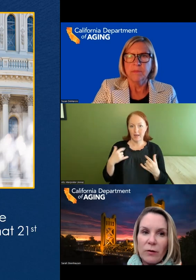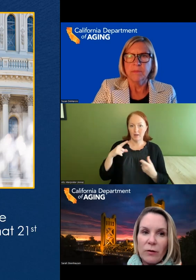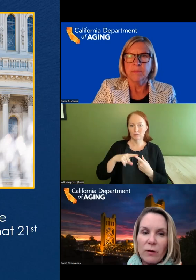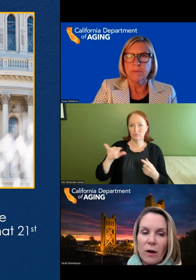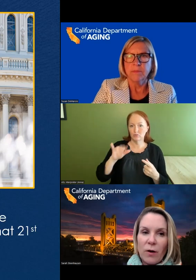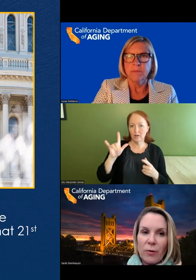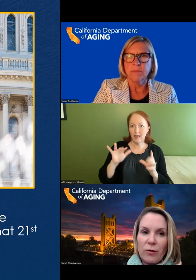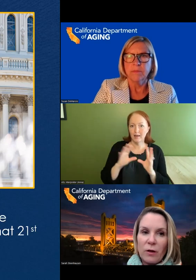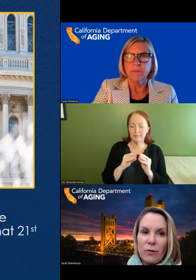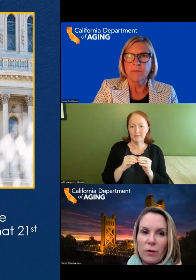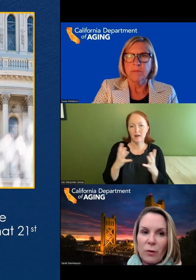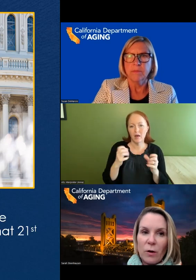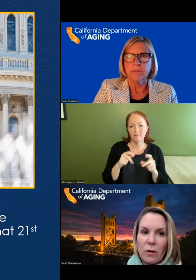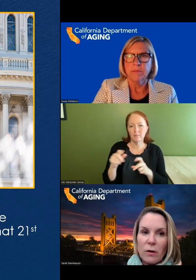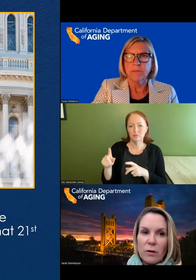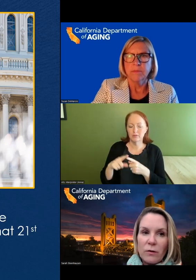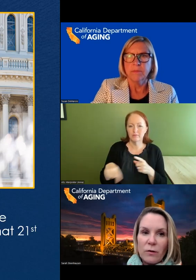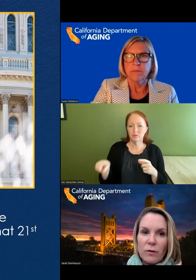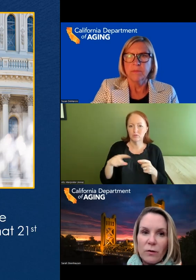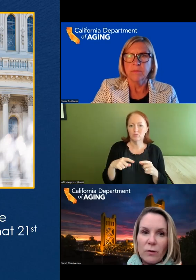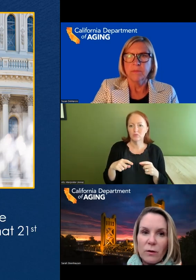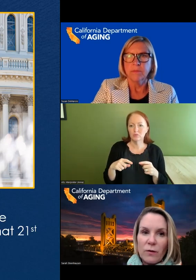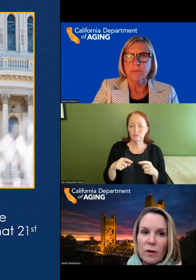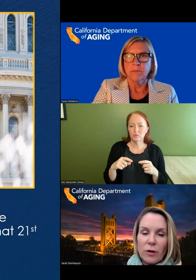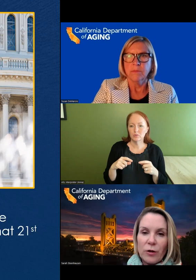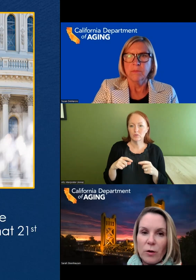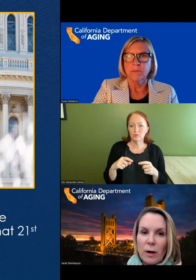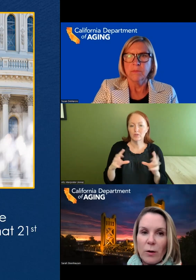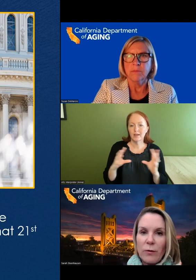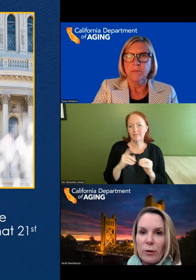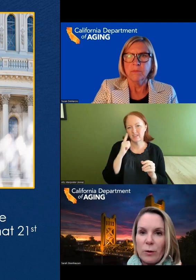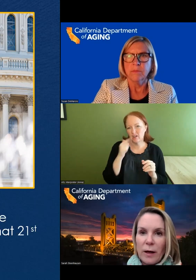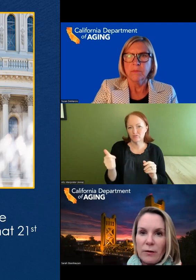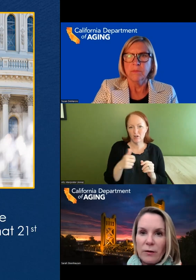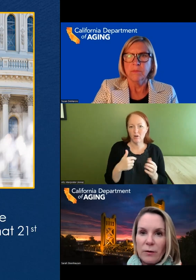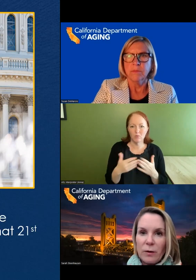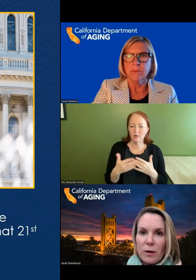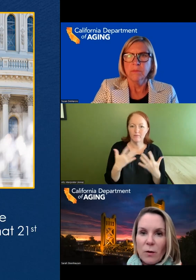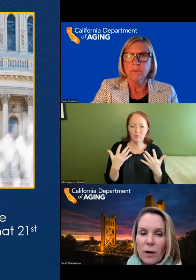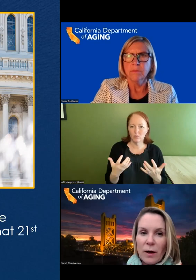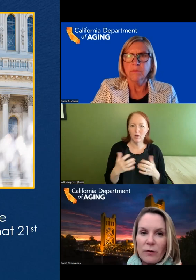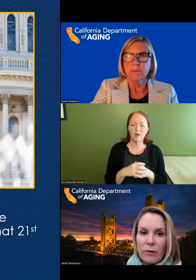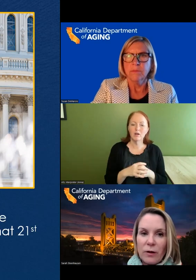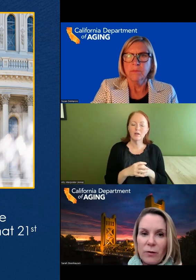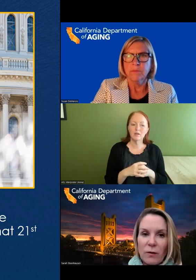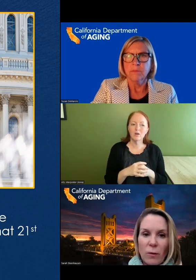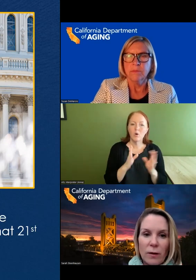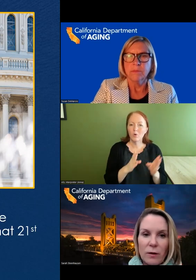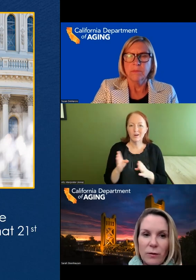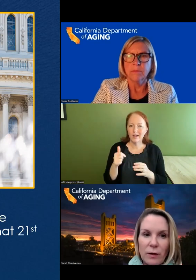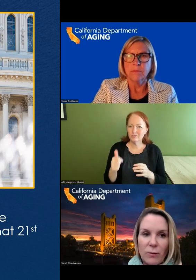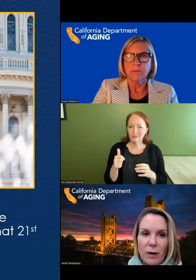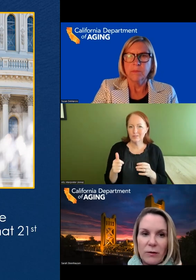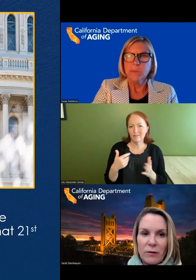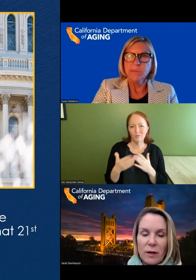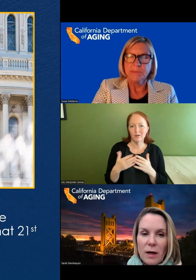meeting, there's a lot of opportunity for you all to convene on your own, however you would like to organize yourselves in the way that